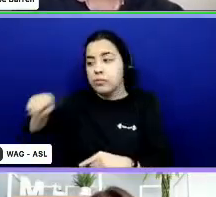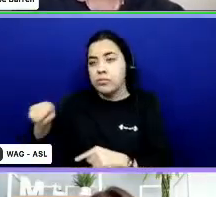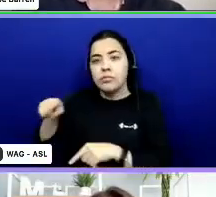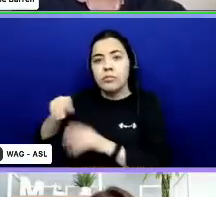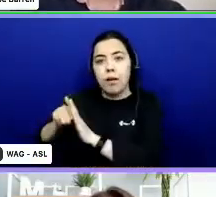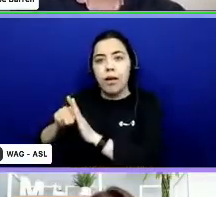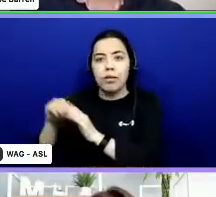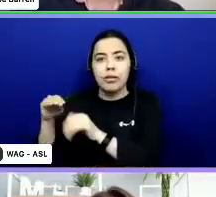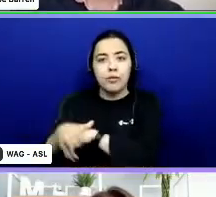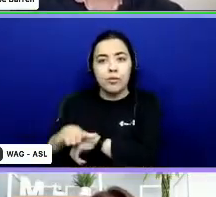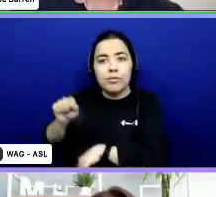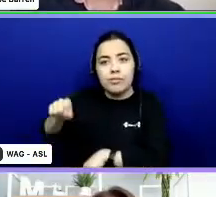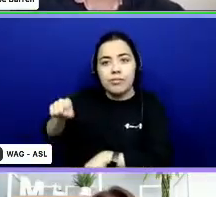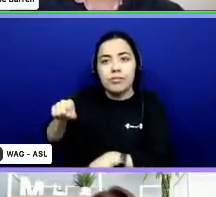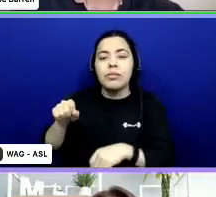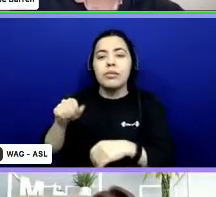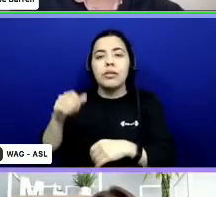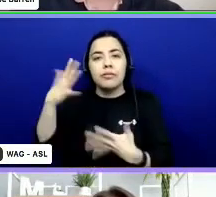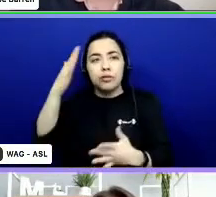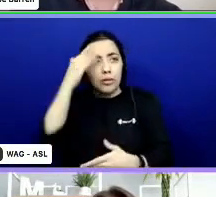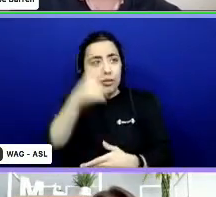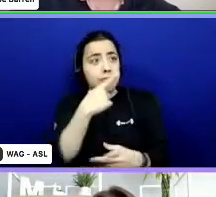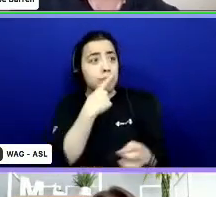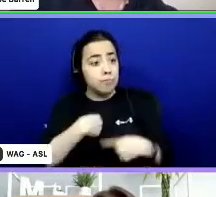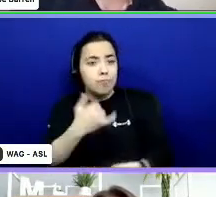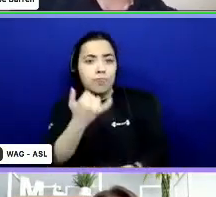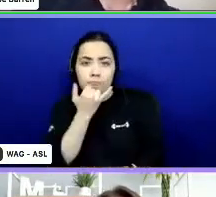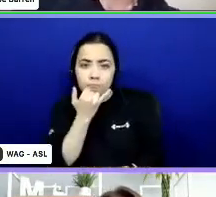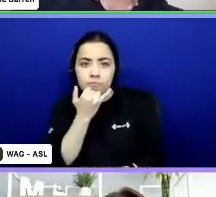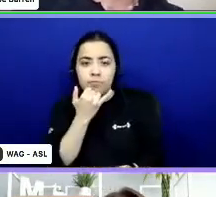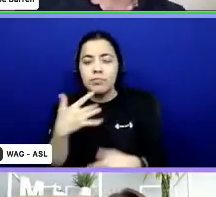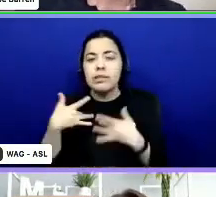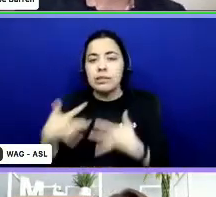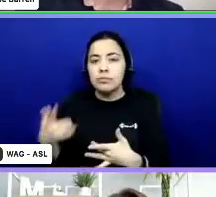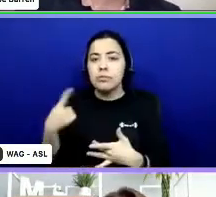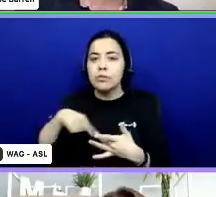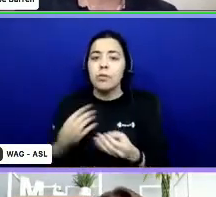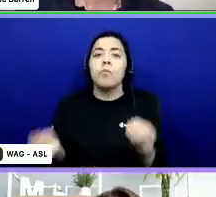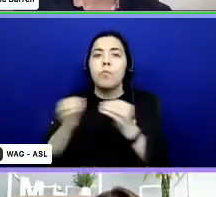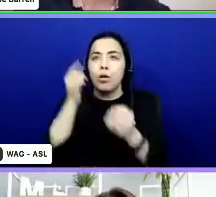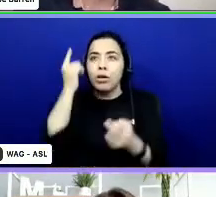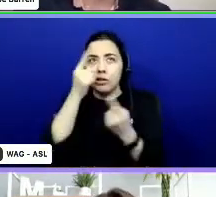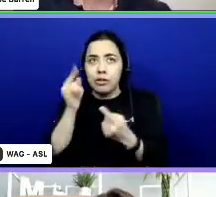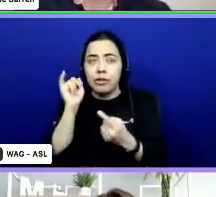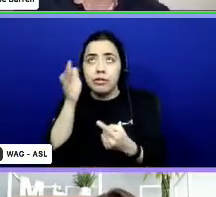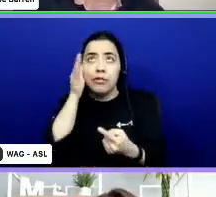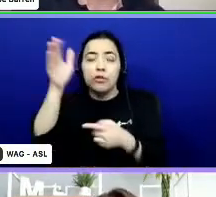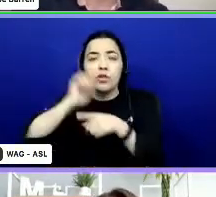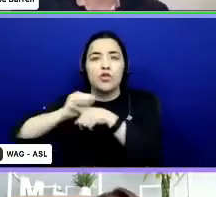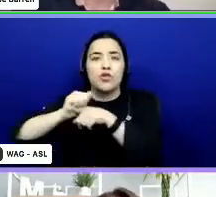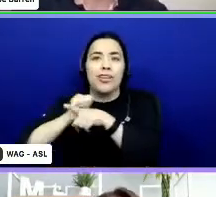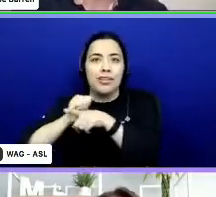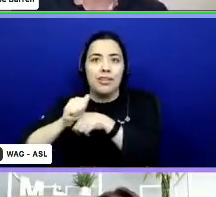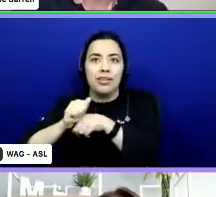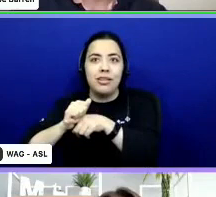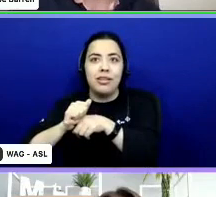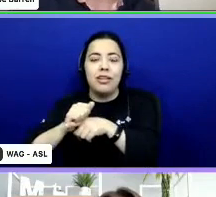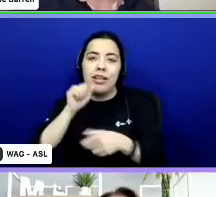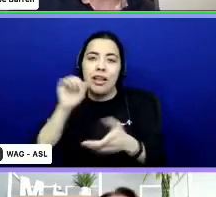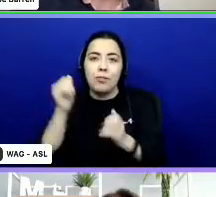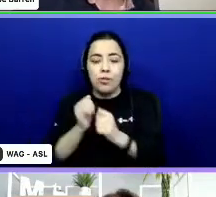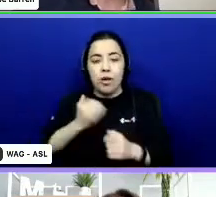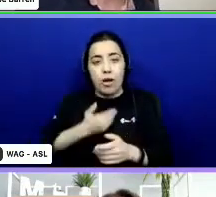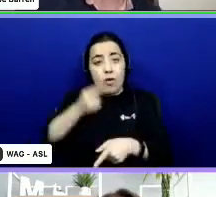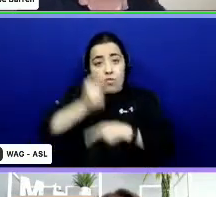that we get an answer wrong, we are much more likely to consider that as a future training point than something we got correct,